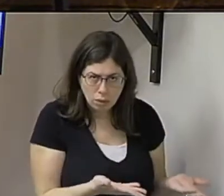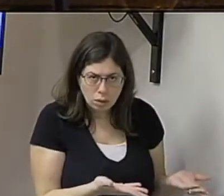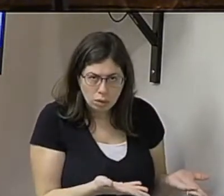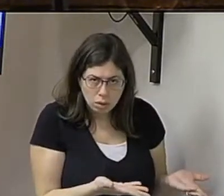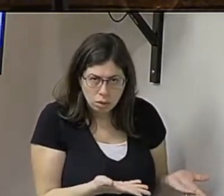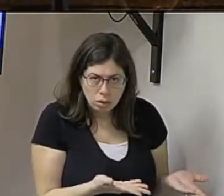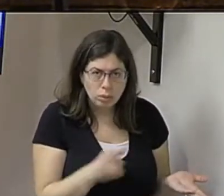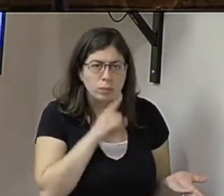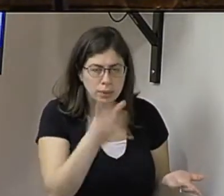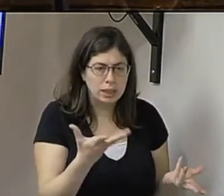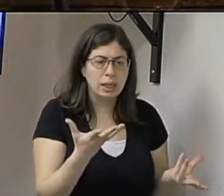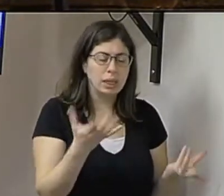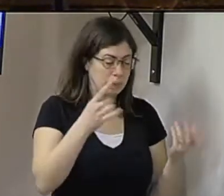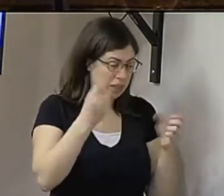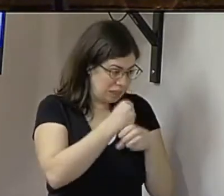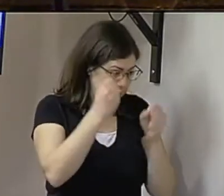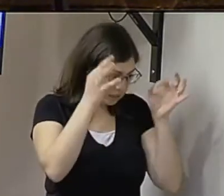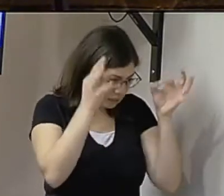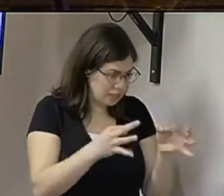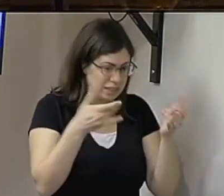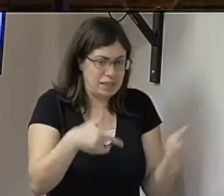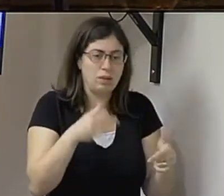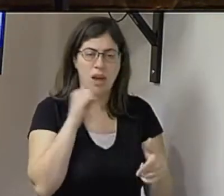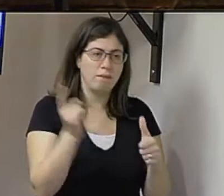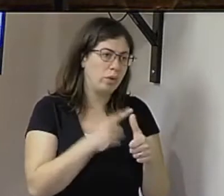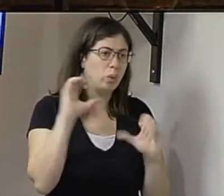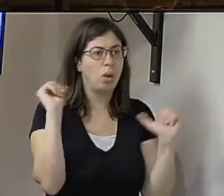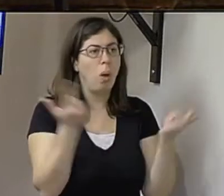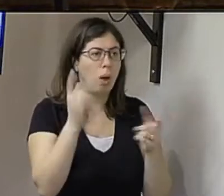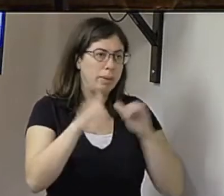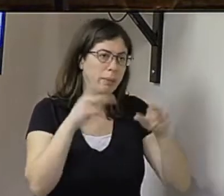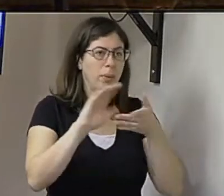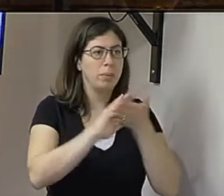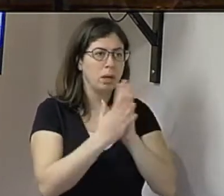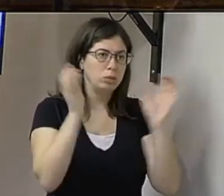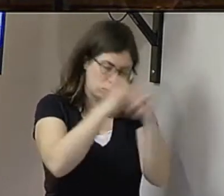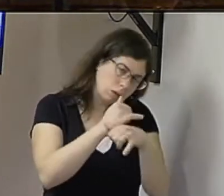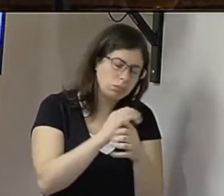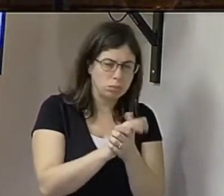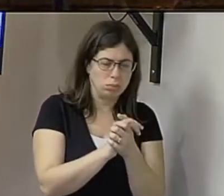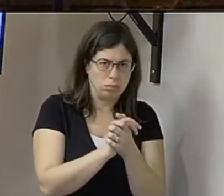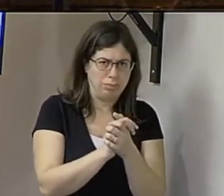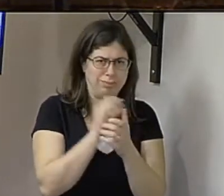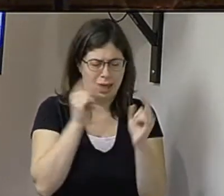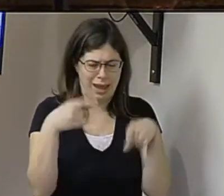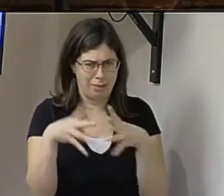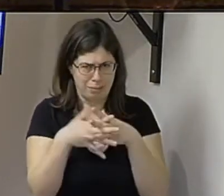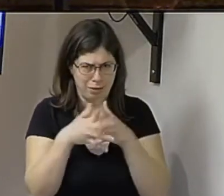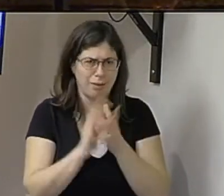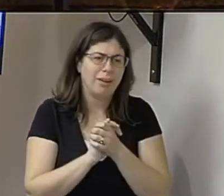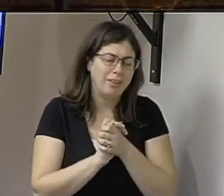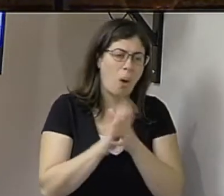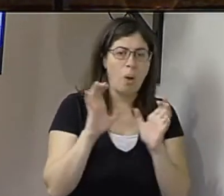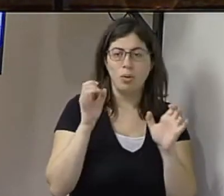the very least, the way we make decisions in America isn't, well, first, let's get everybody drunk, right? So we can look at this situation and say,